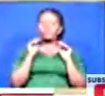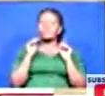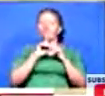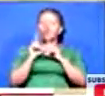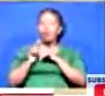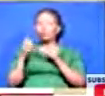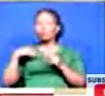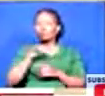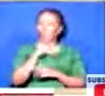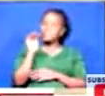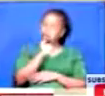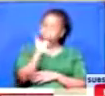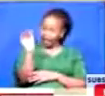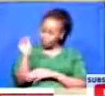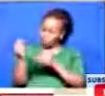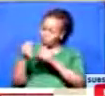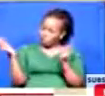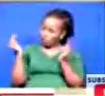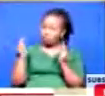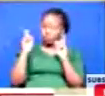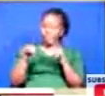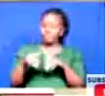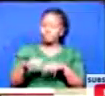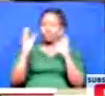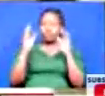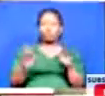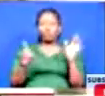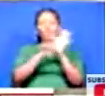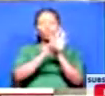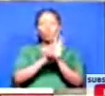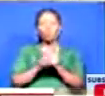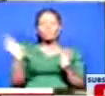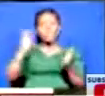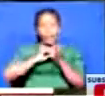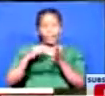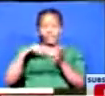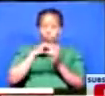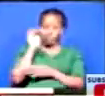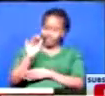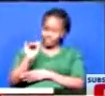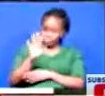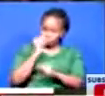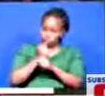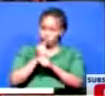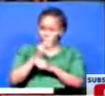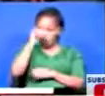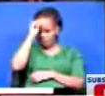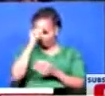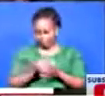urge them to uphold the rule of the law. And again, we welcome them to work with the government. Kwa majina naitwa